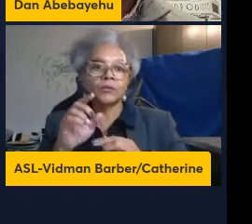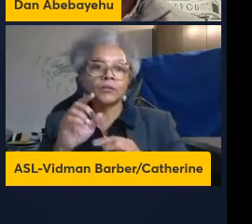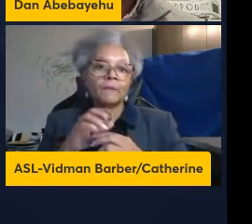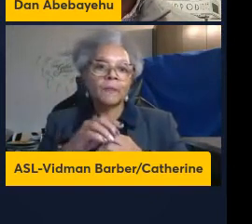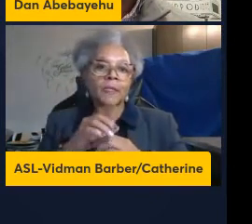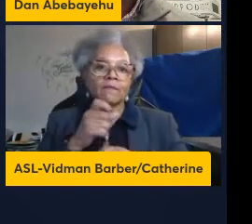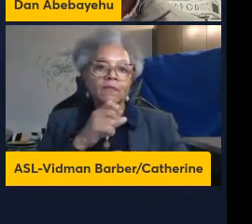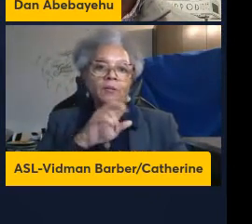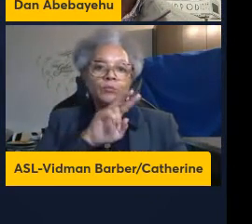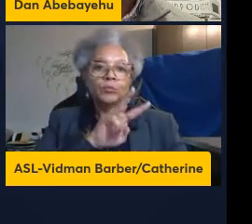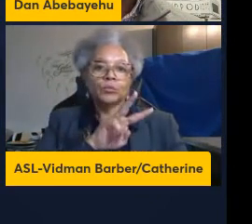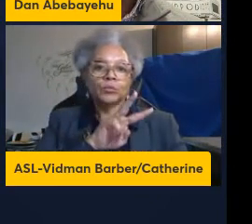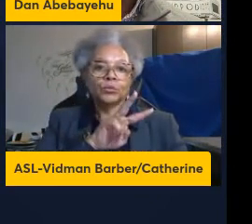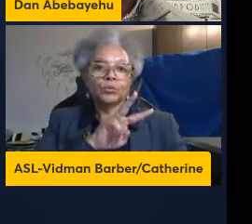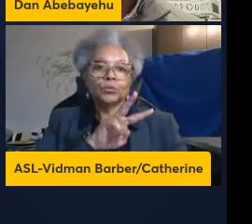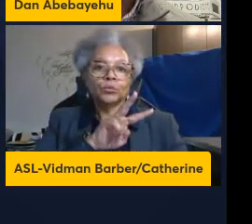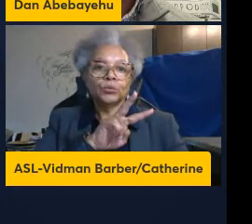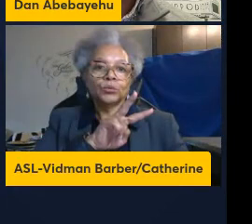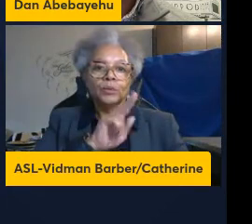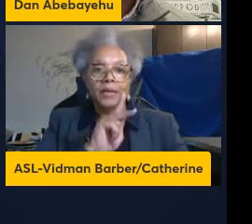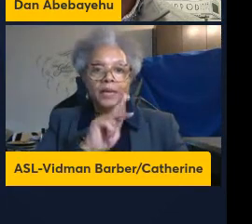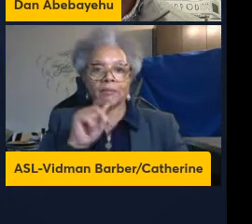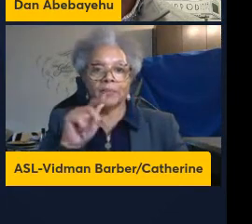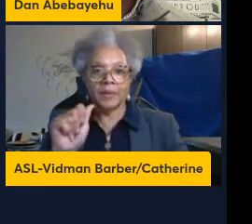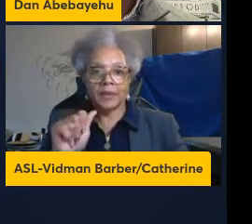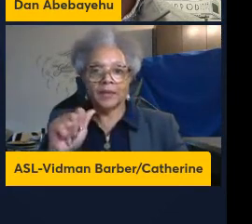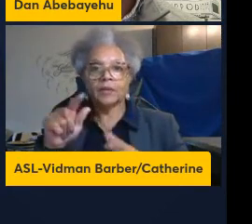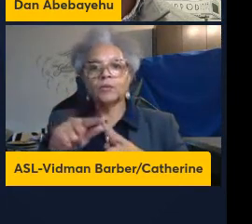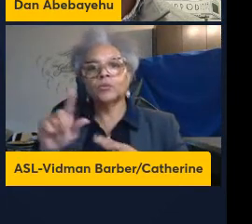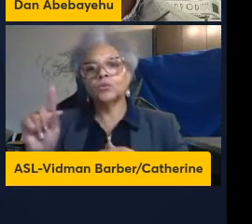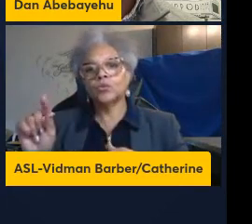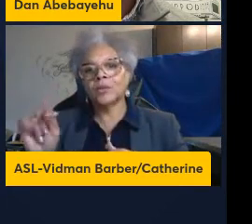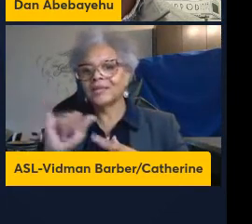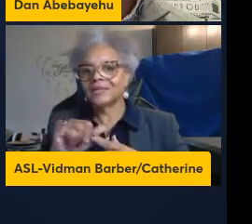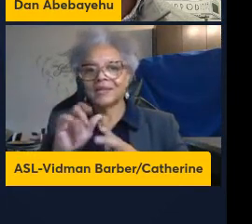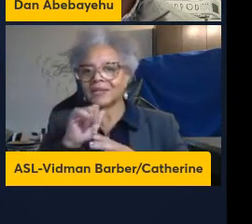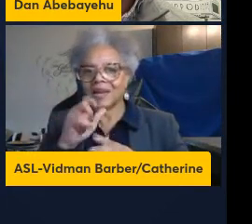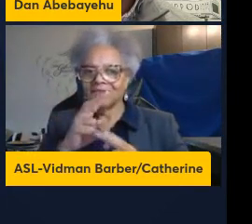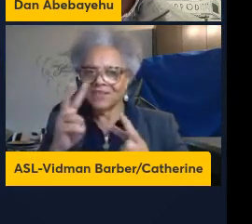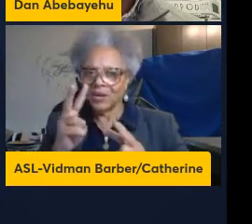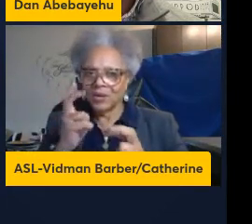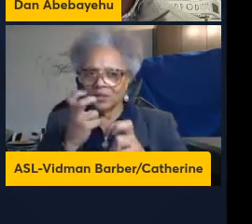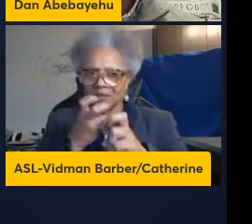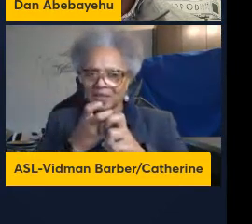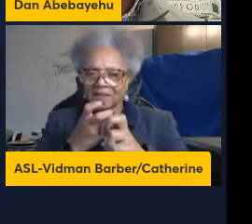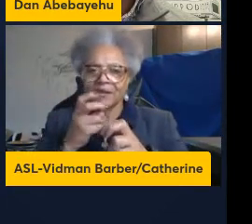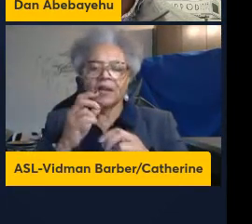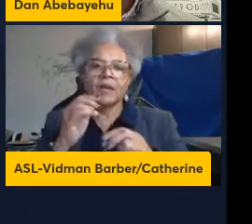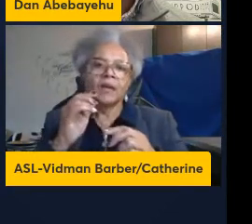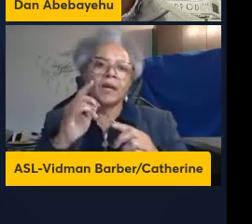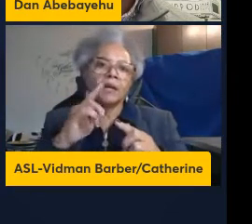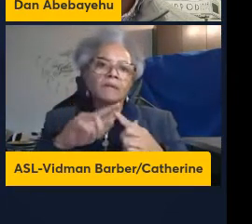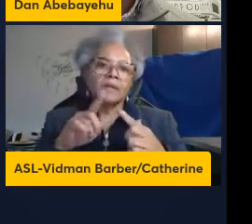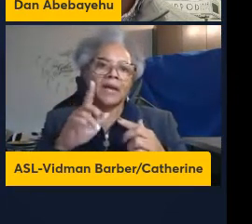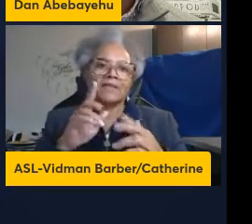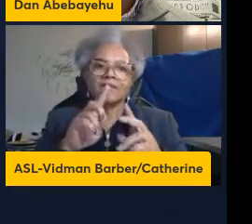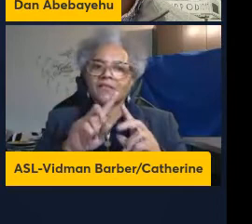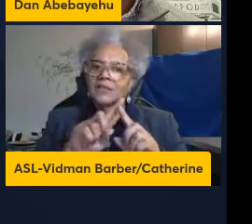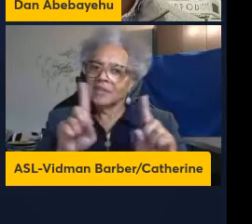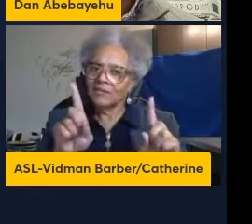these active sites of fibrosis are not very stiff. They're not too significantly different from normal healthy lung. But